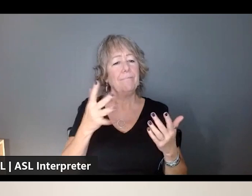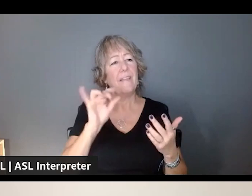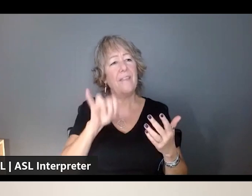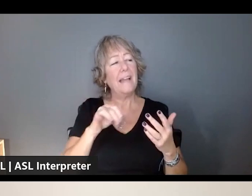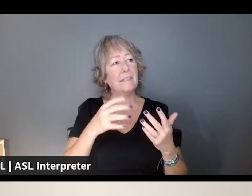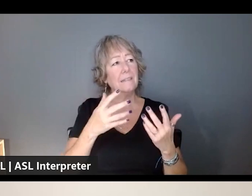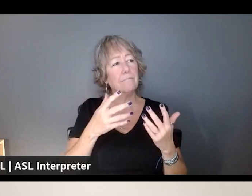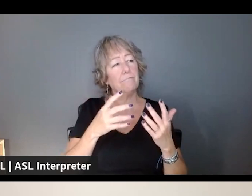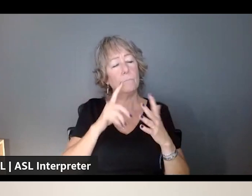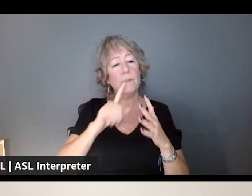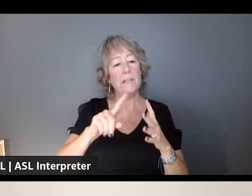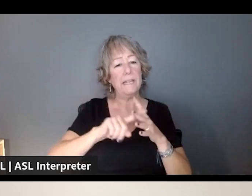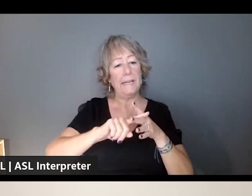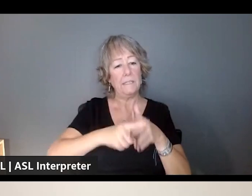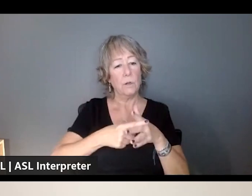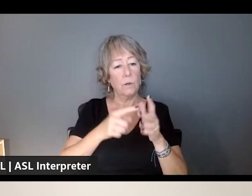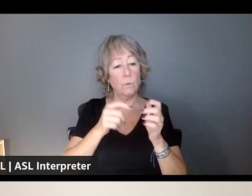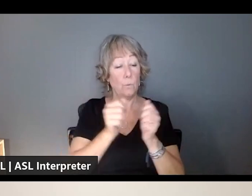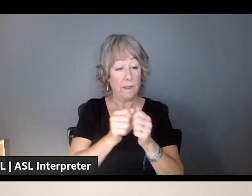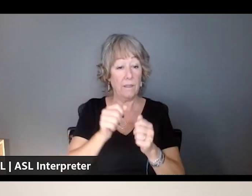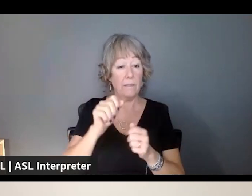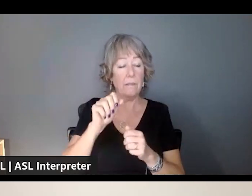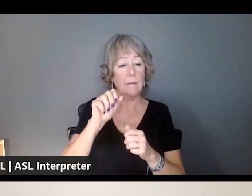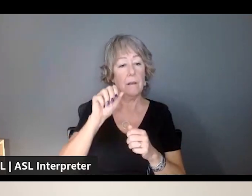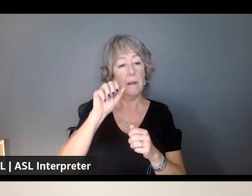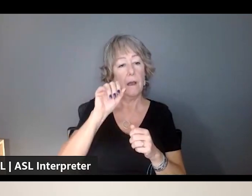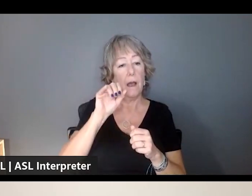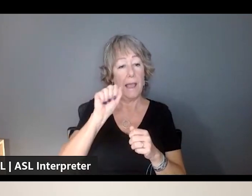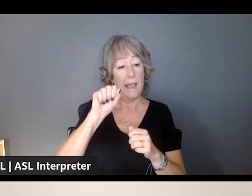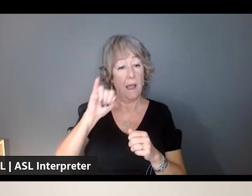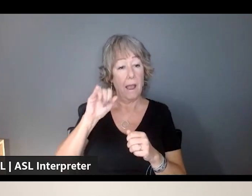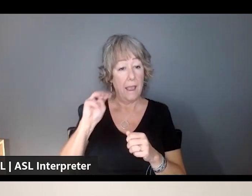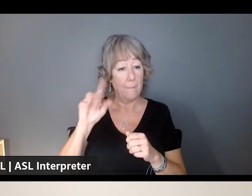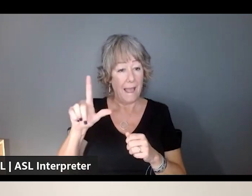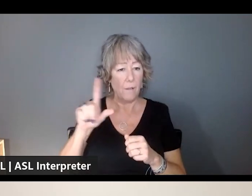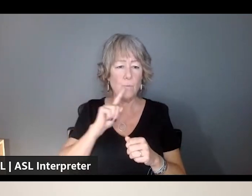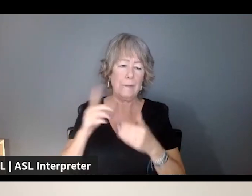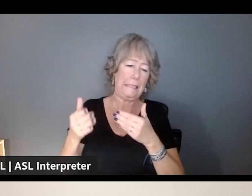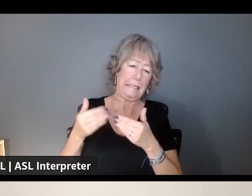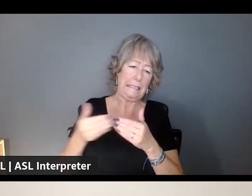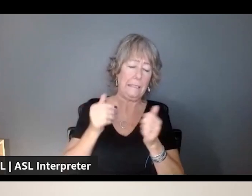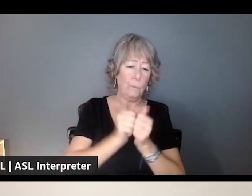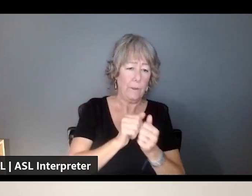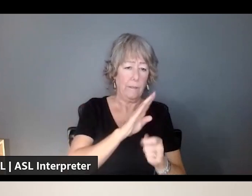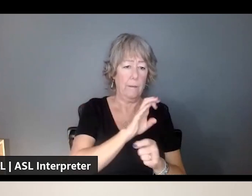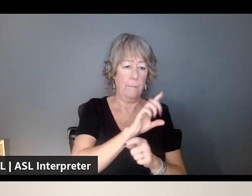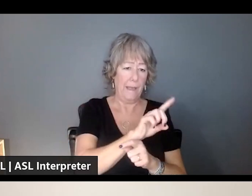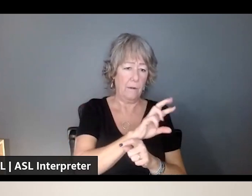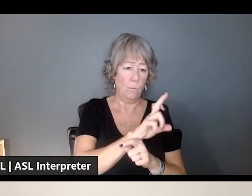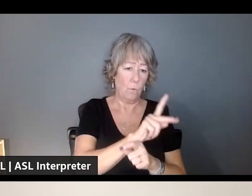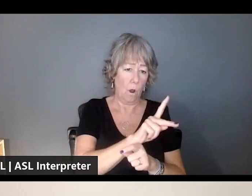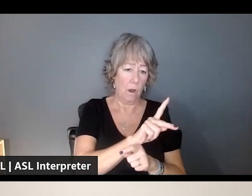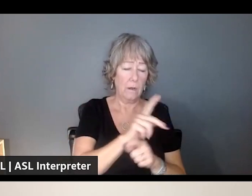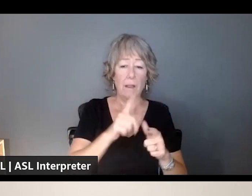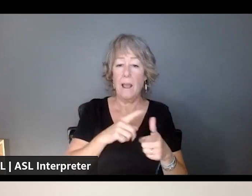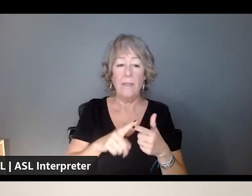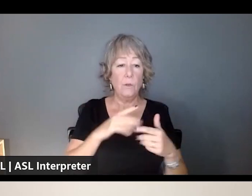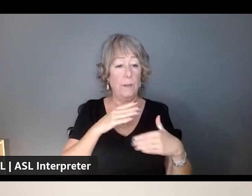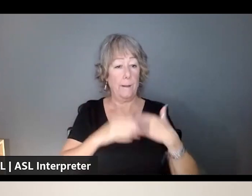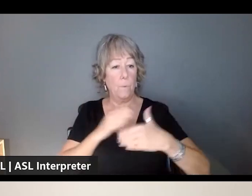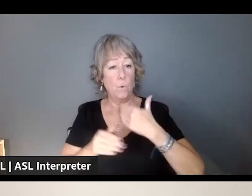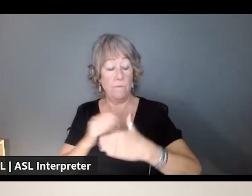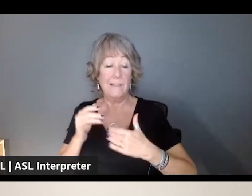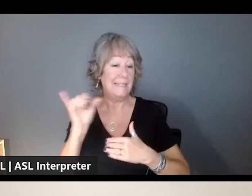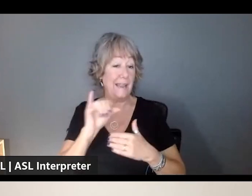getting started with AI ML, if you don't have any background in it, very easy with Bedrock. And then you can move, kind of like how the show's going to be moving